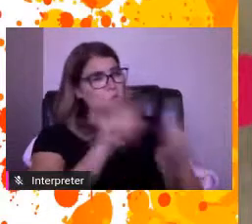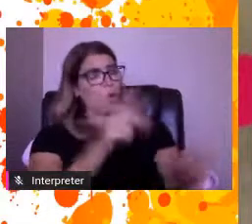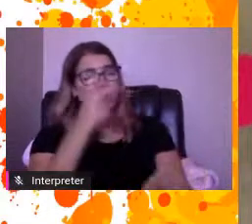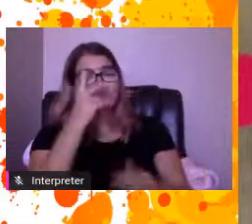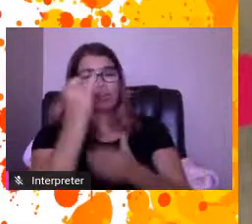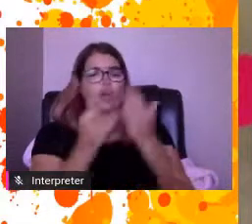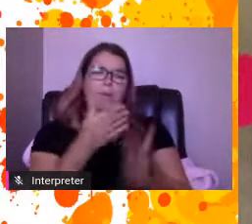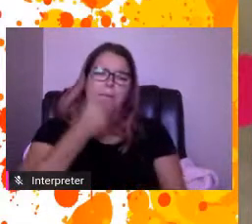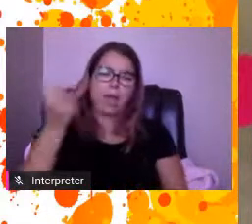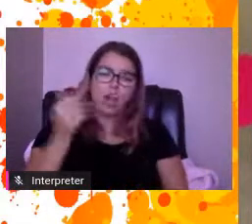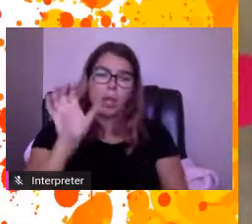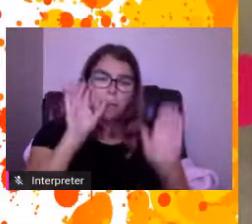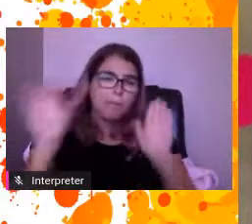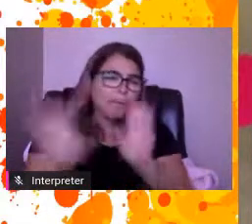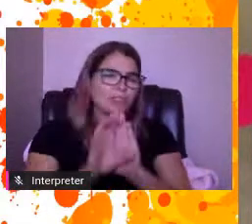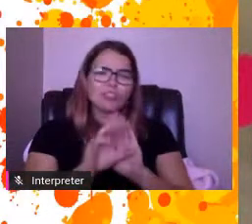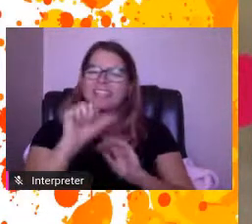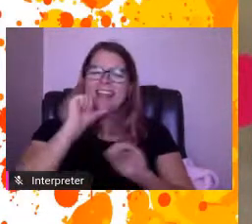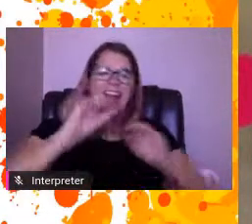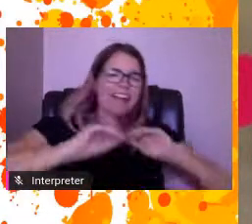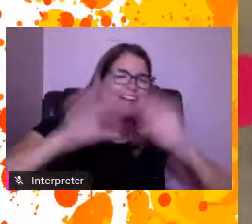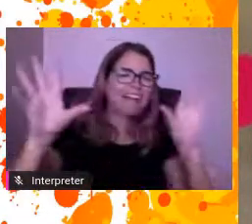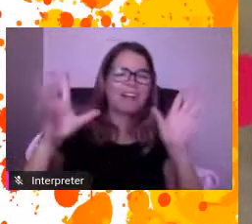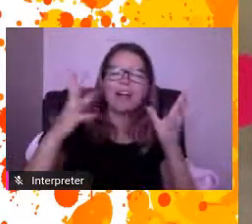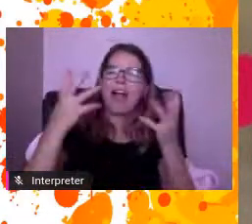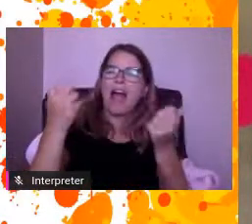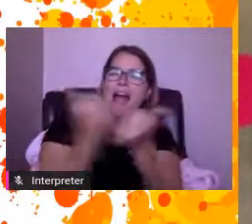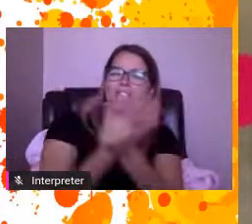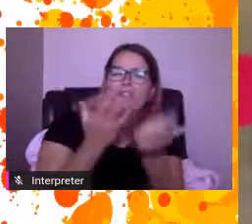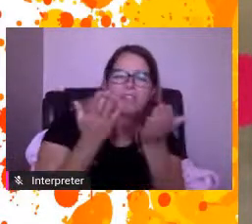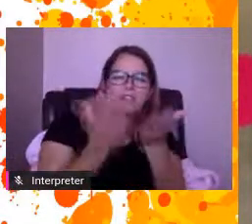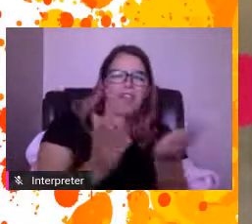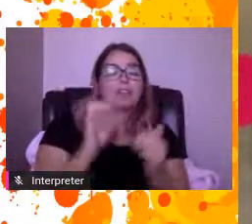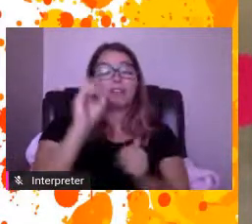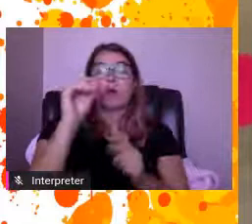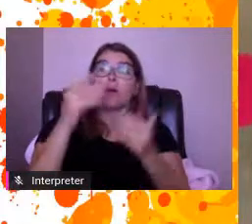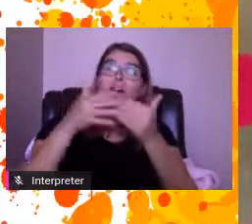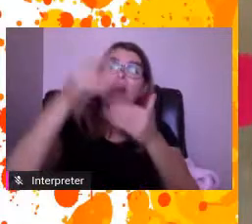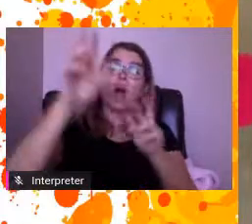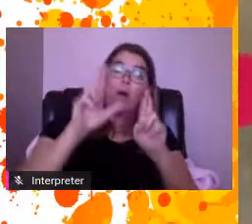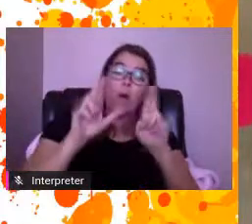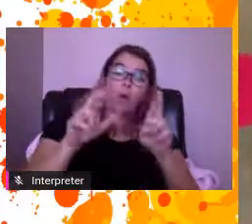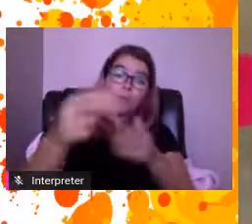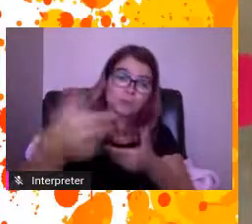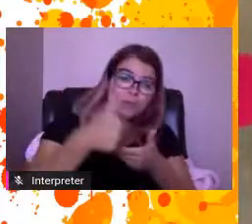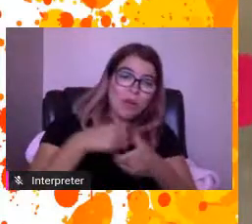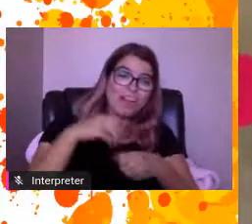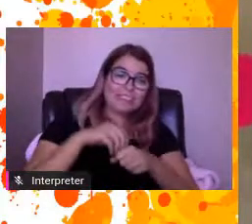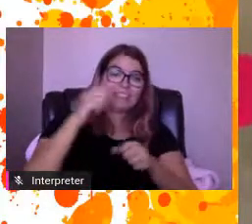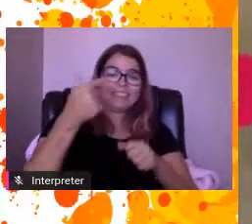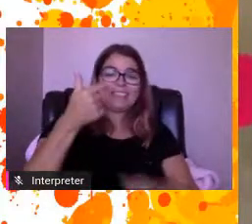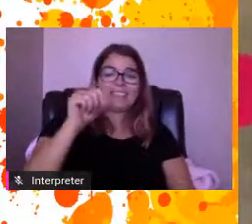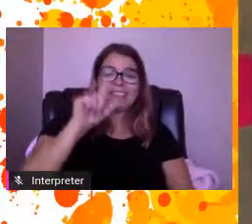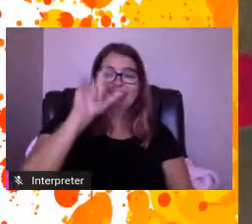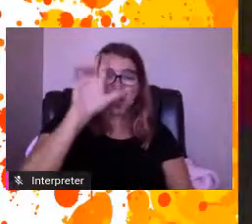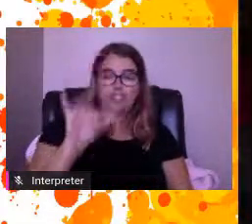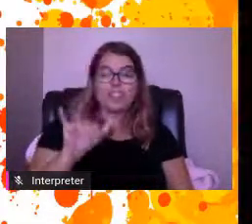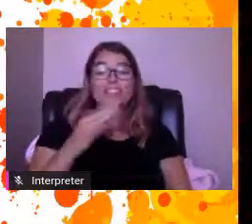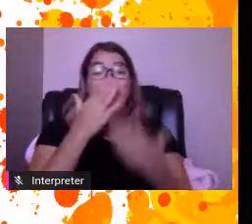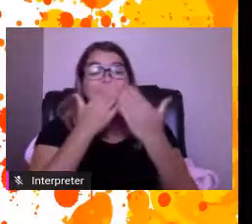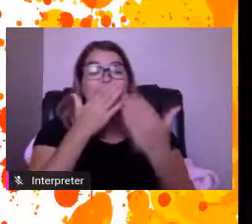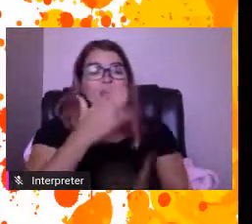fully captures the materiality of an artwork. So we hope to see you soon in one of our galleries. And until then, thank you and happy Pride.